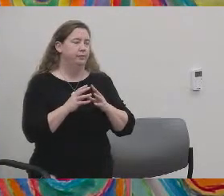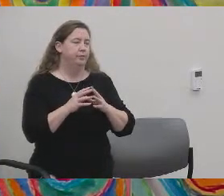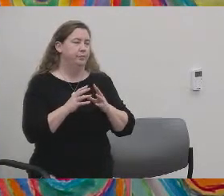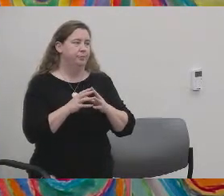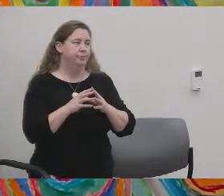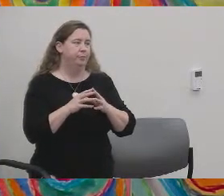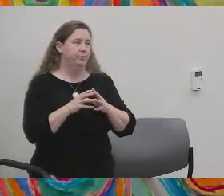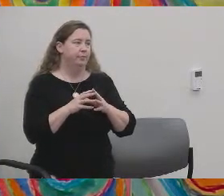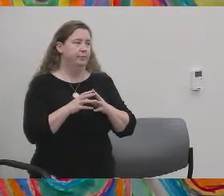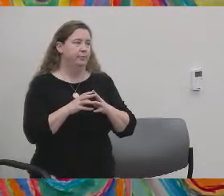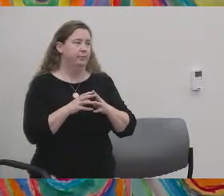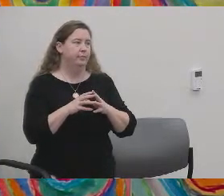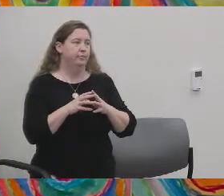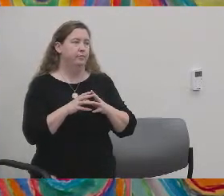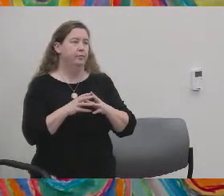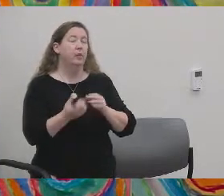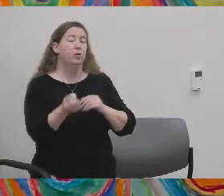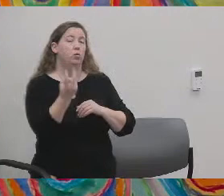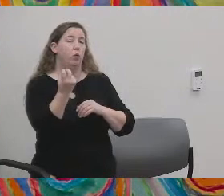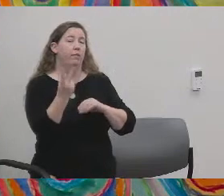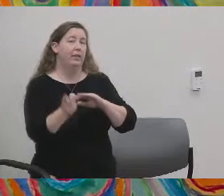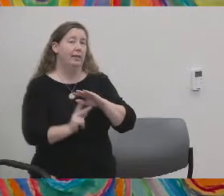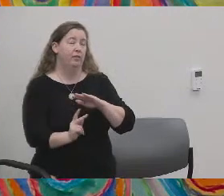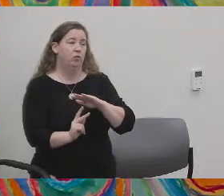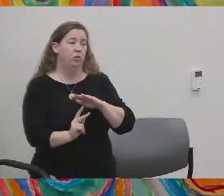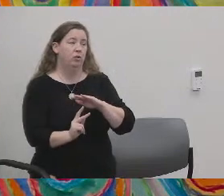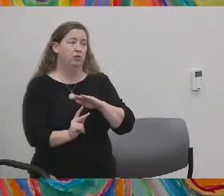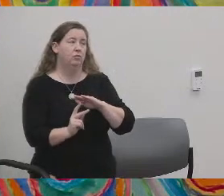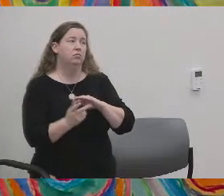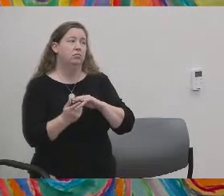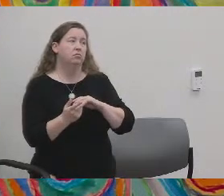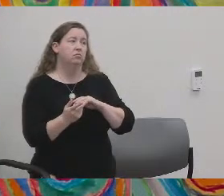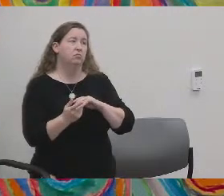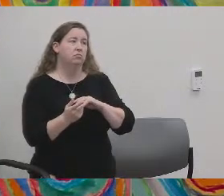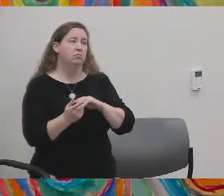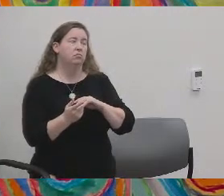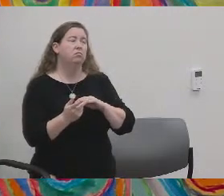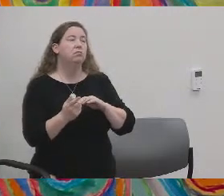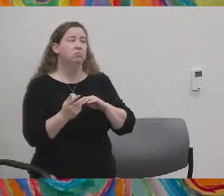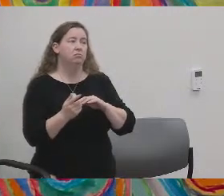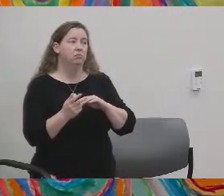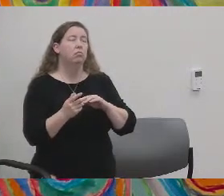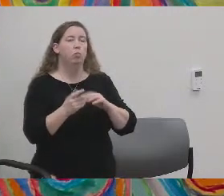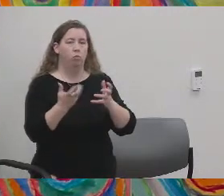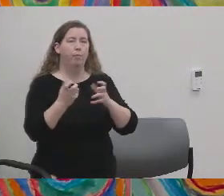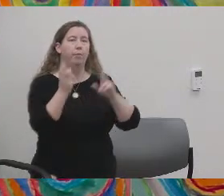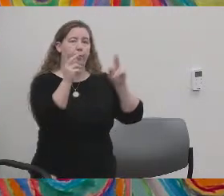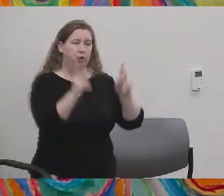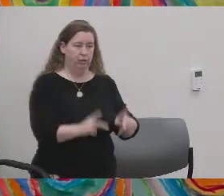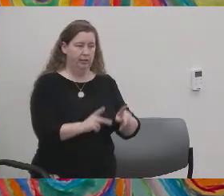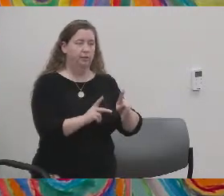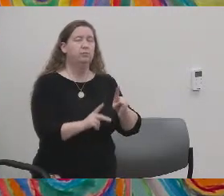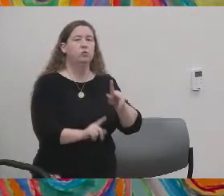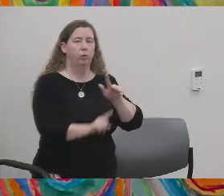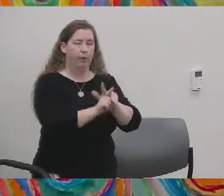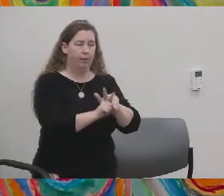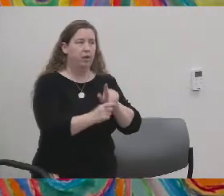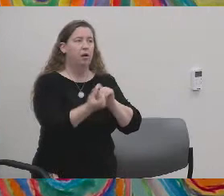And other than that, 12 kindergarten. The bigger numbers are 12 kindergarten to move in person, 11